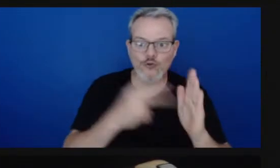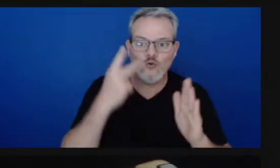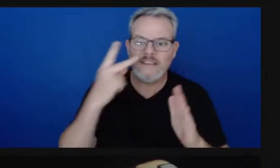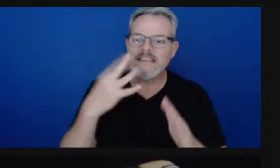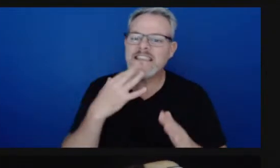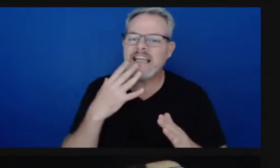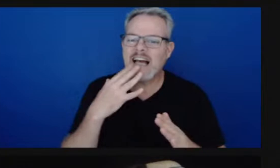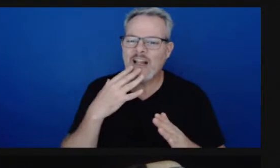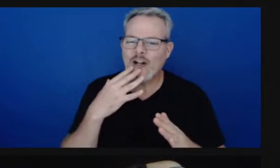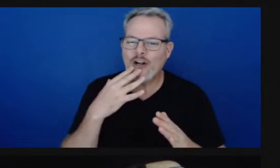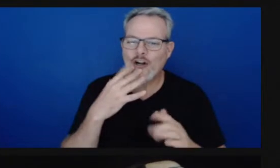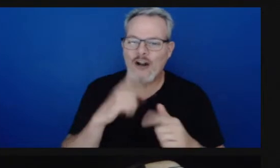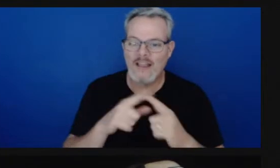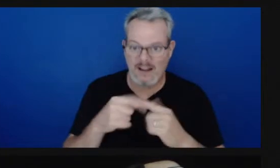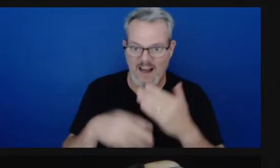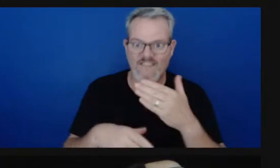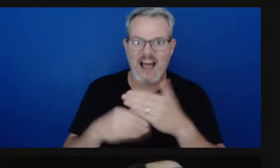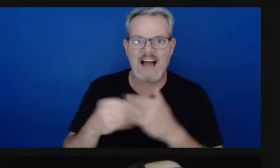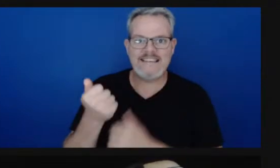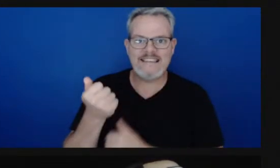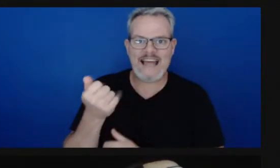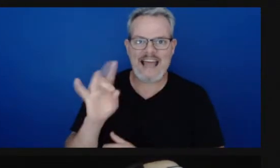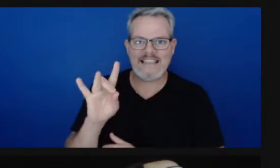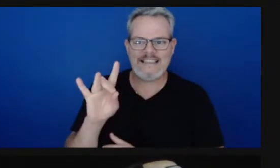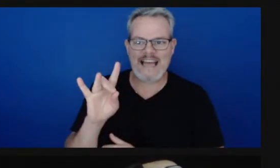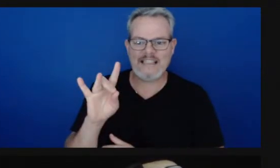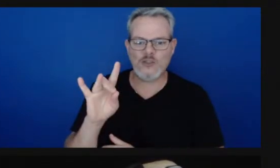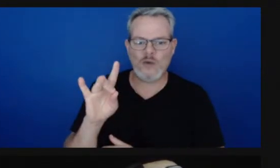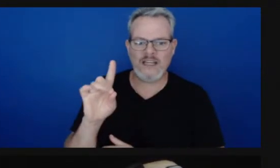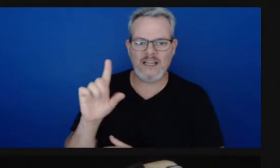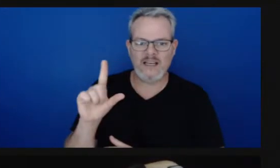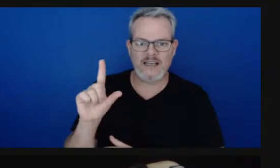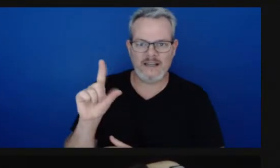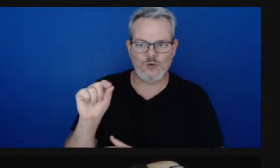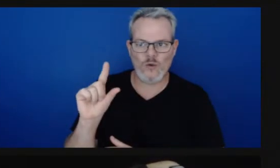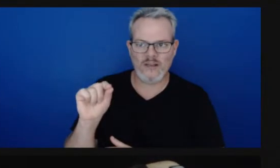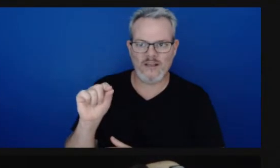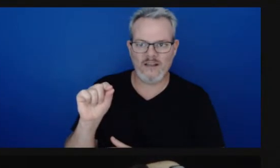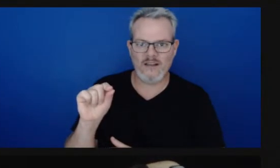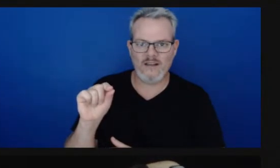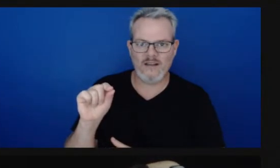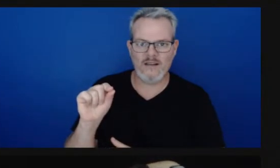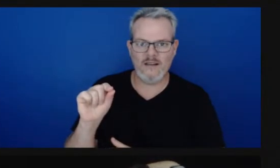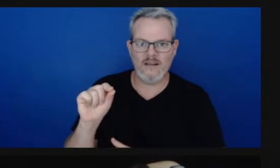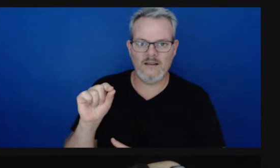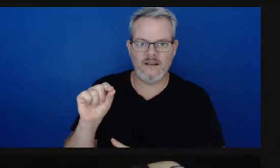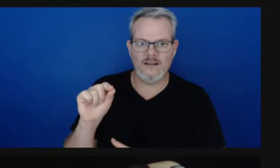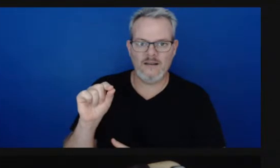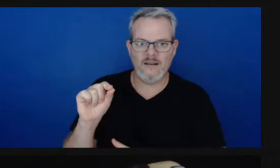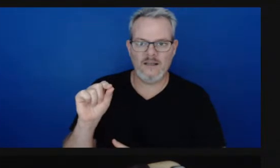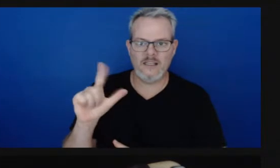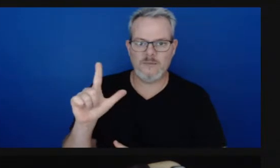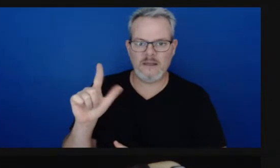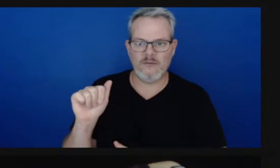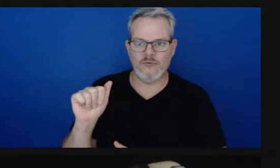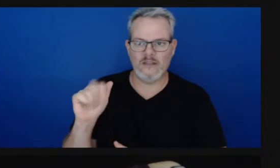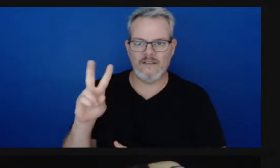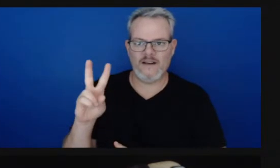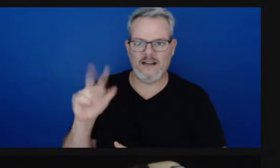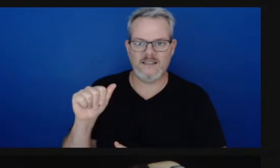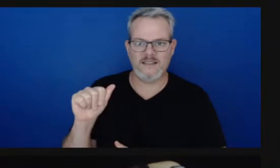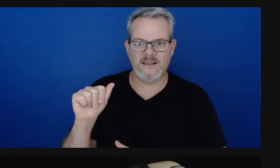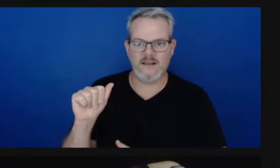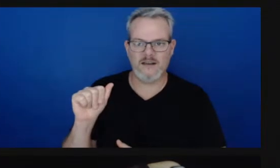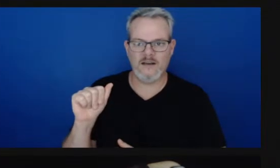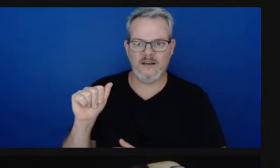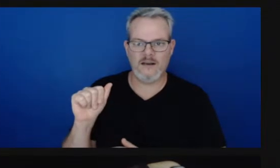I've put on here the 1823 lava flow as well. So this is the part of that shallow ground crack